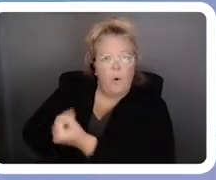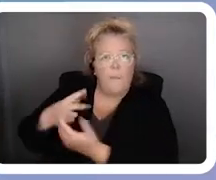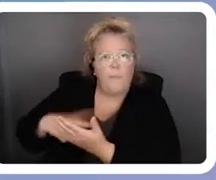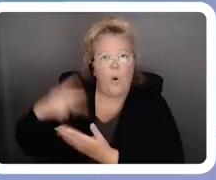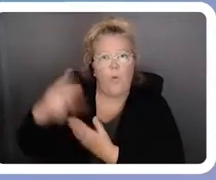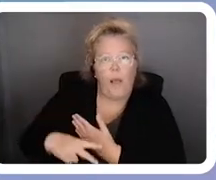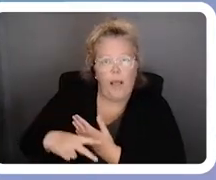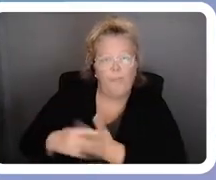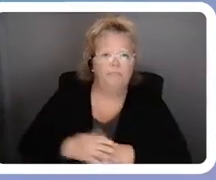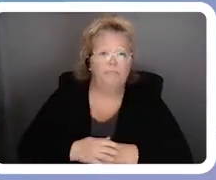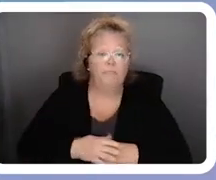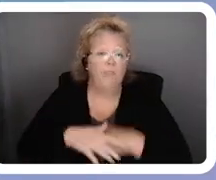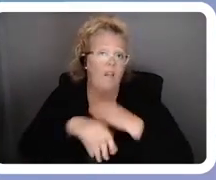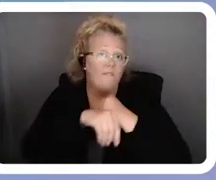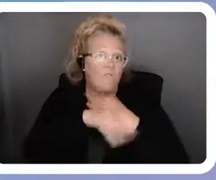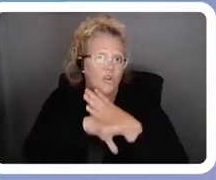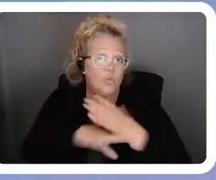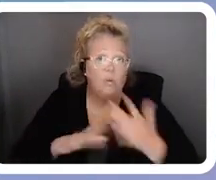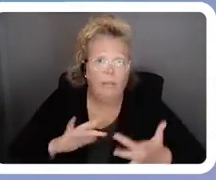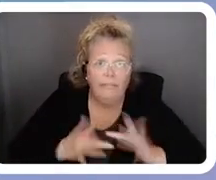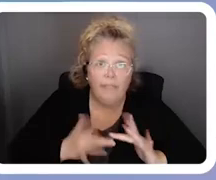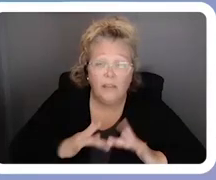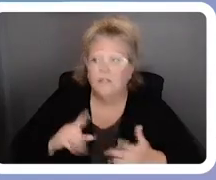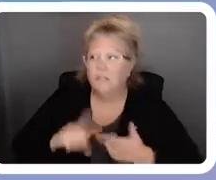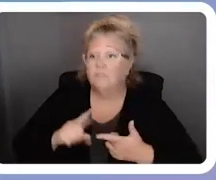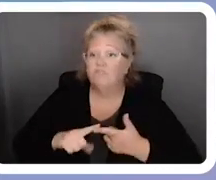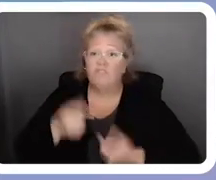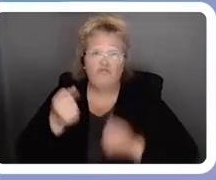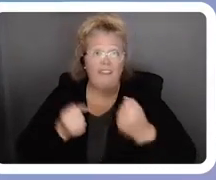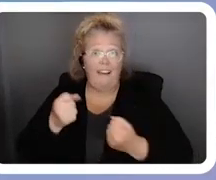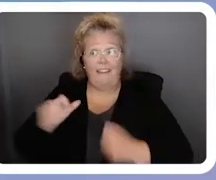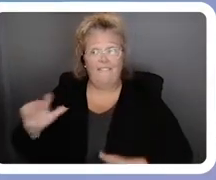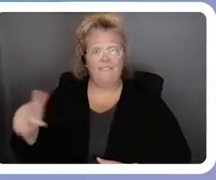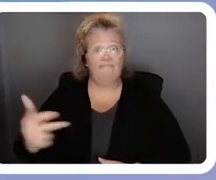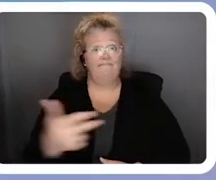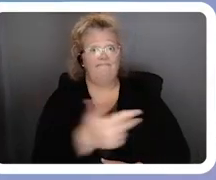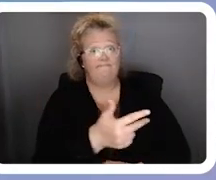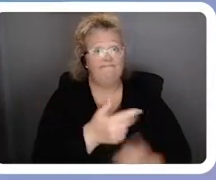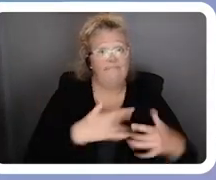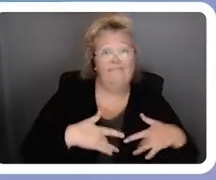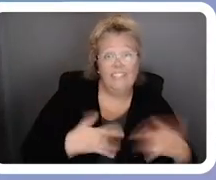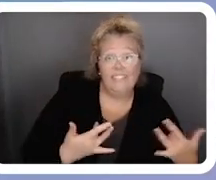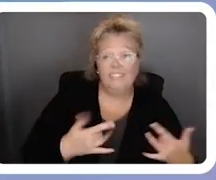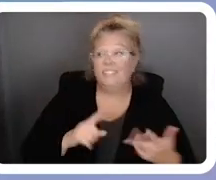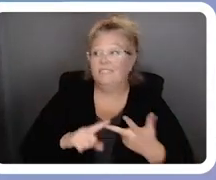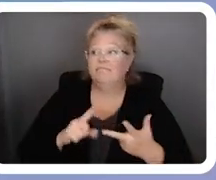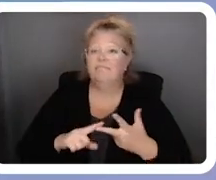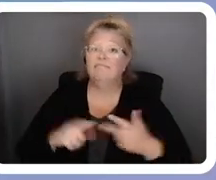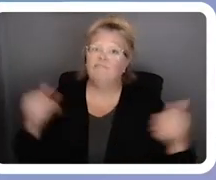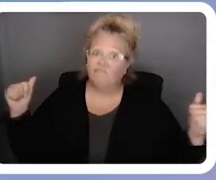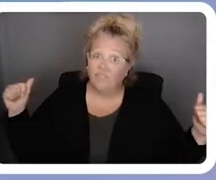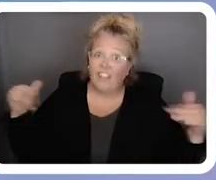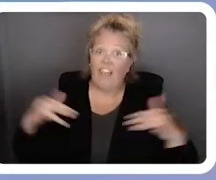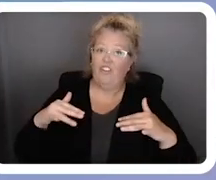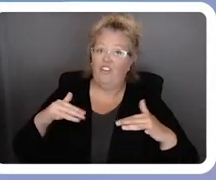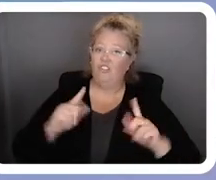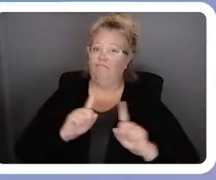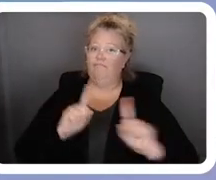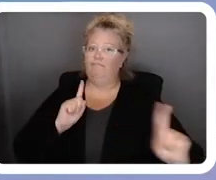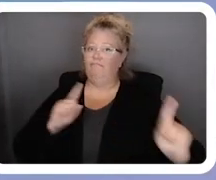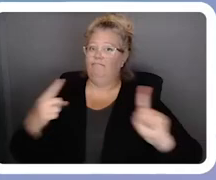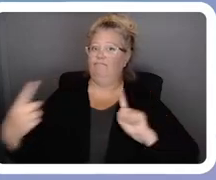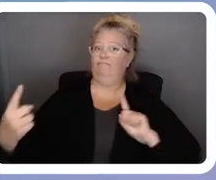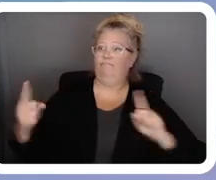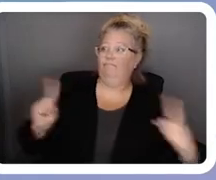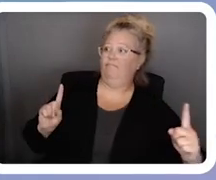Best Buddies programs. Through virtual events, drive-by celebrations, and socially distanced in-person gatherings,